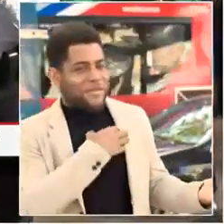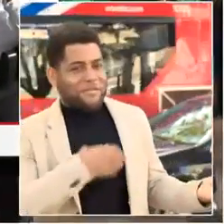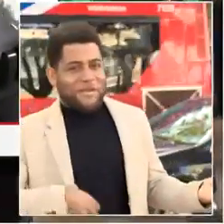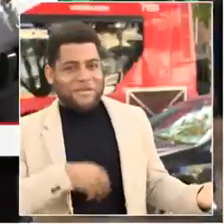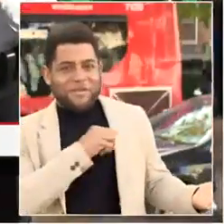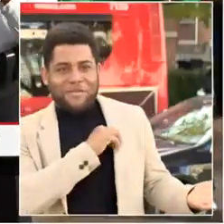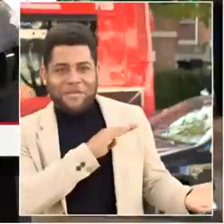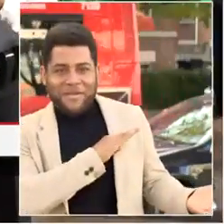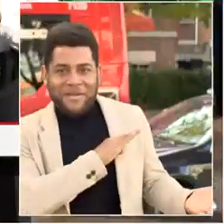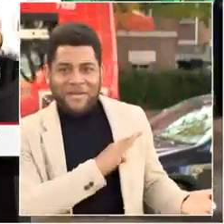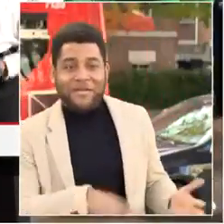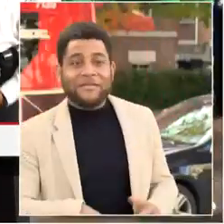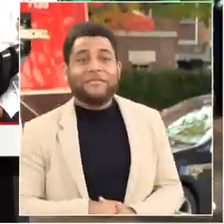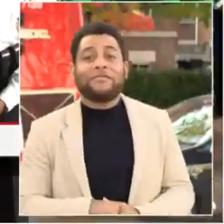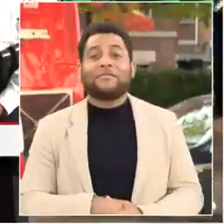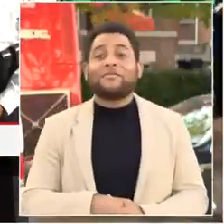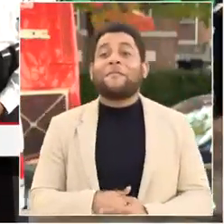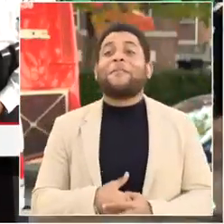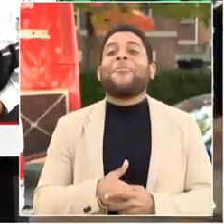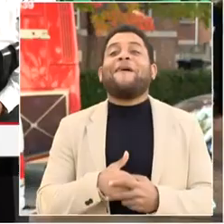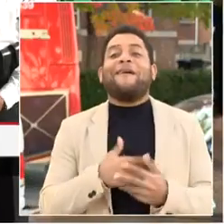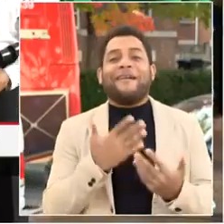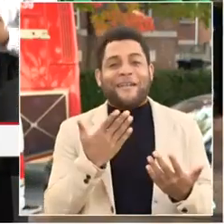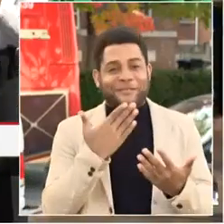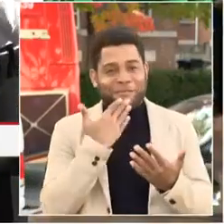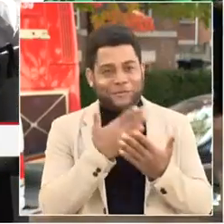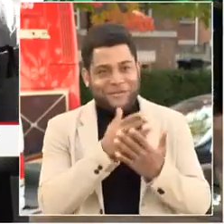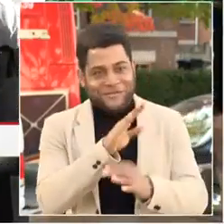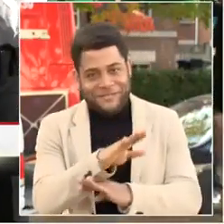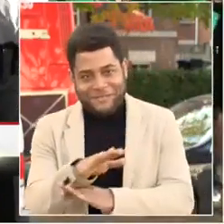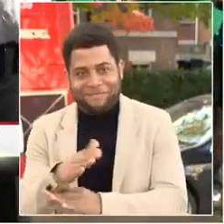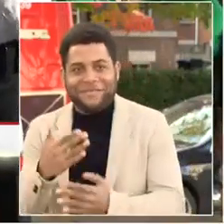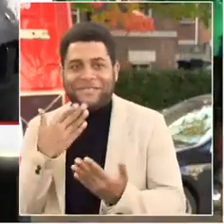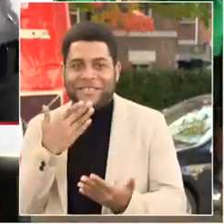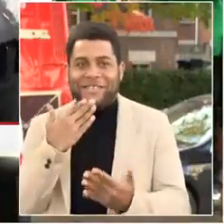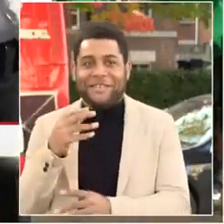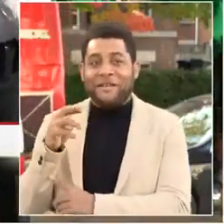Well, good afternoon, everybody, and give Mr. Emmett a big round of applause.